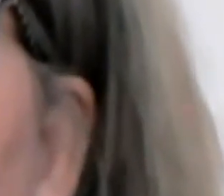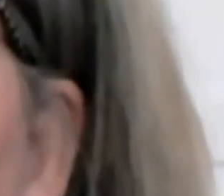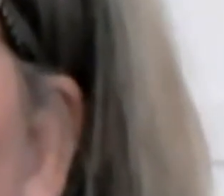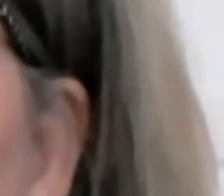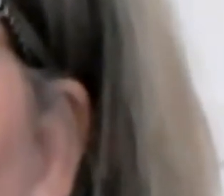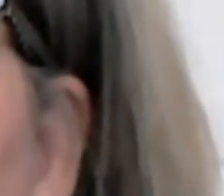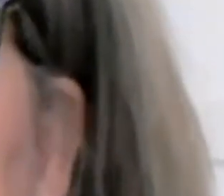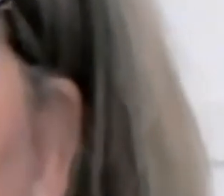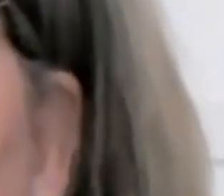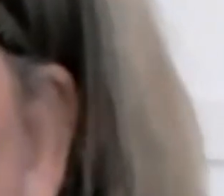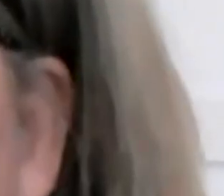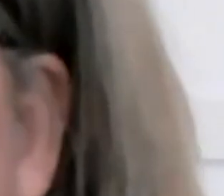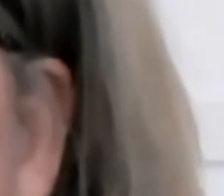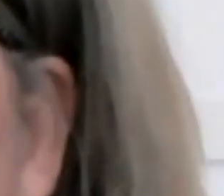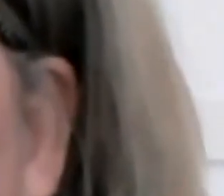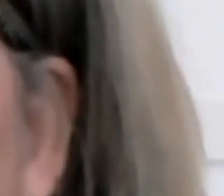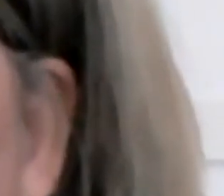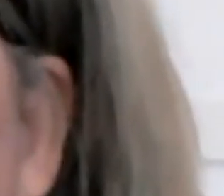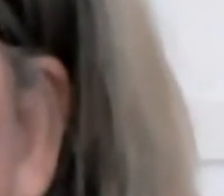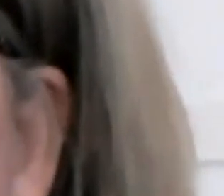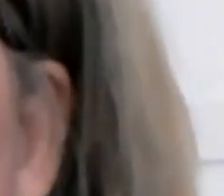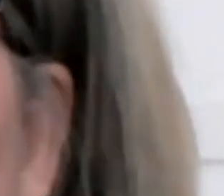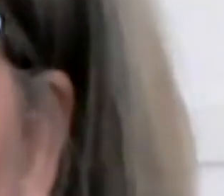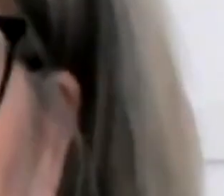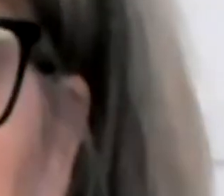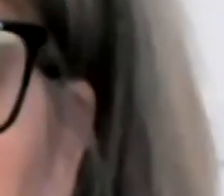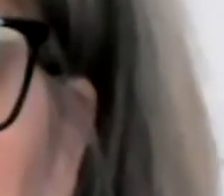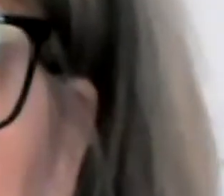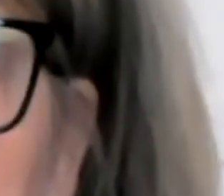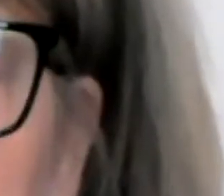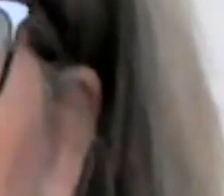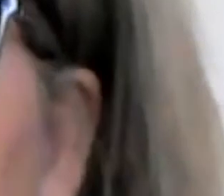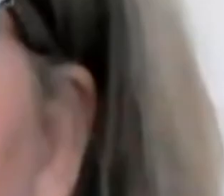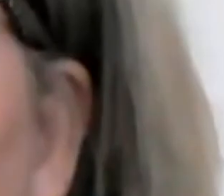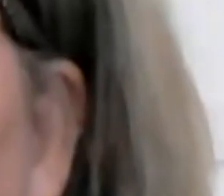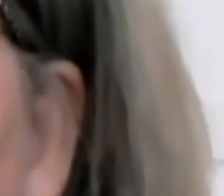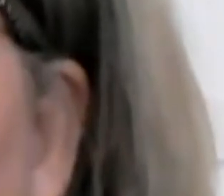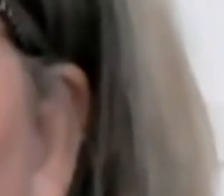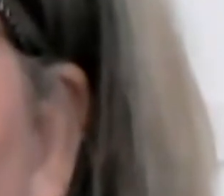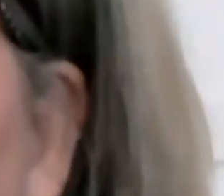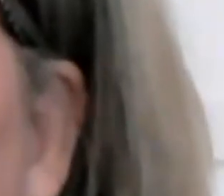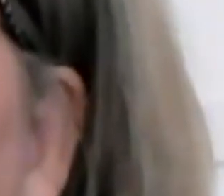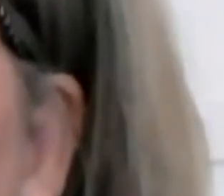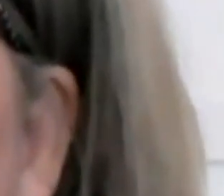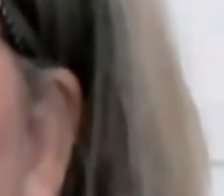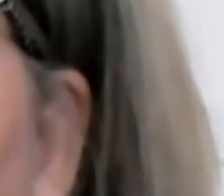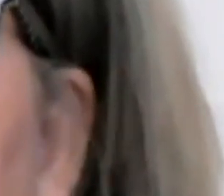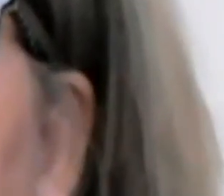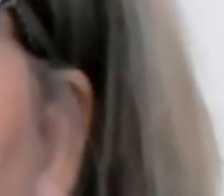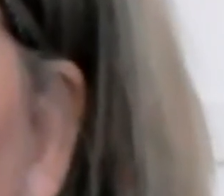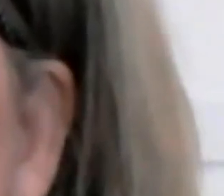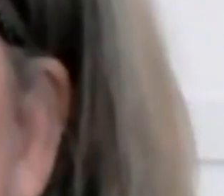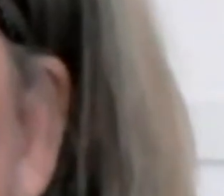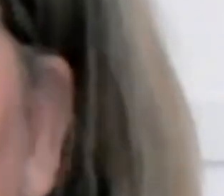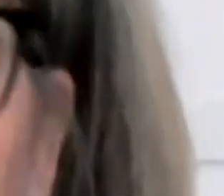skills that people were, at least in the rooms where I dropped in, people were willing to tell stories about the skills that they have and that